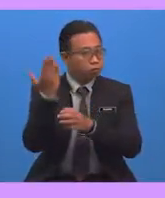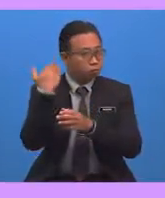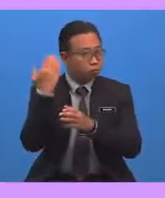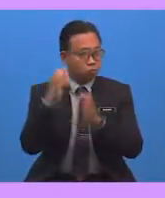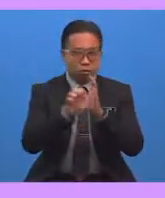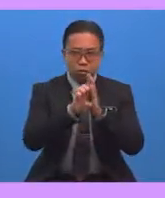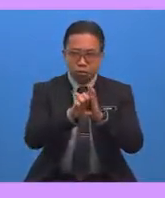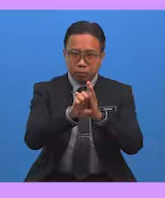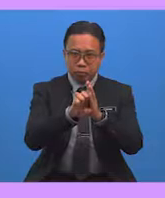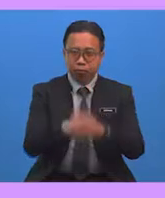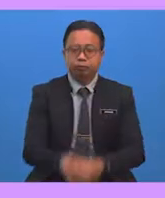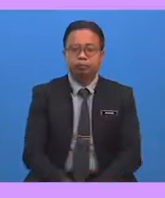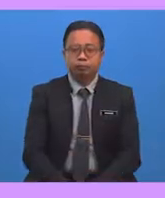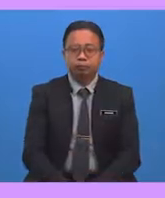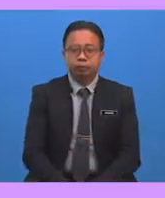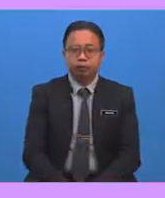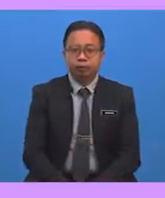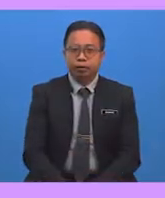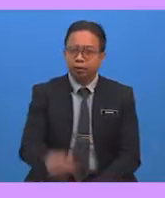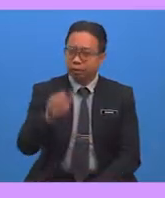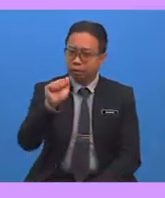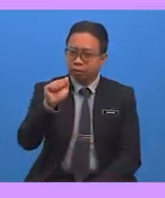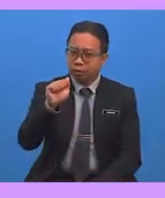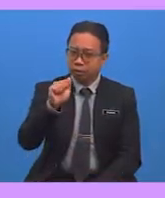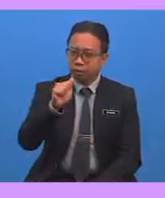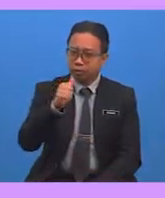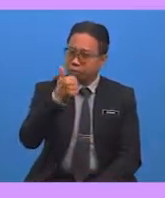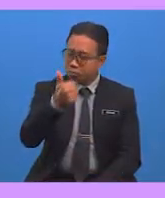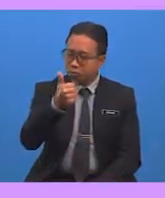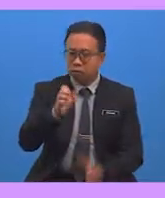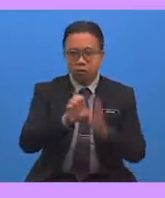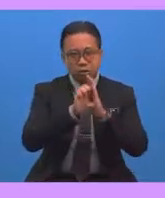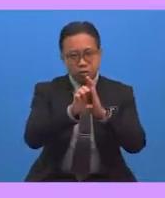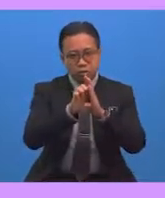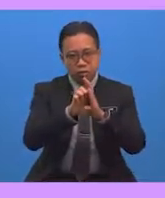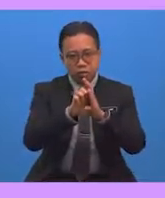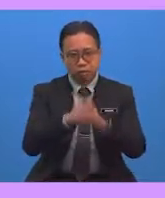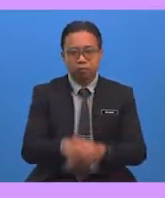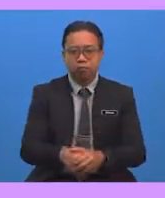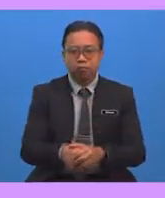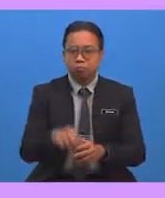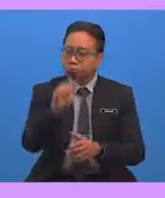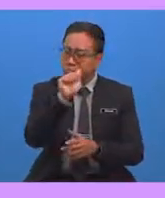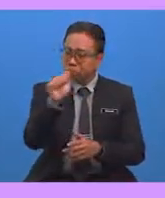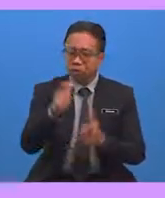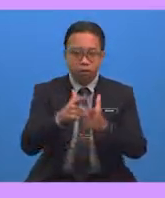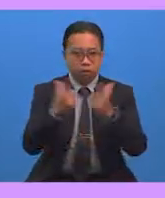A better example is, a different example is, a less